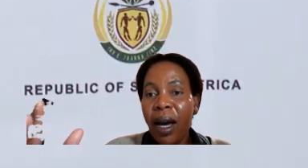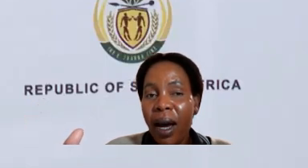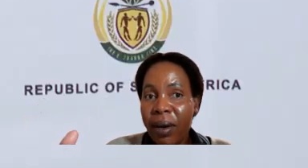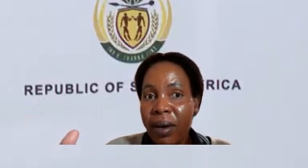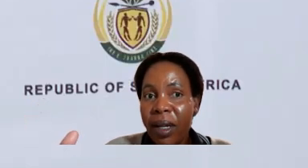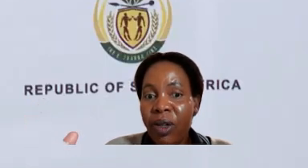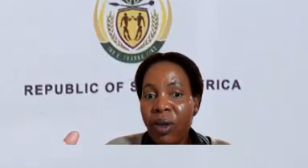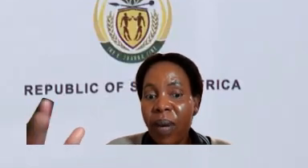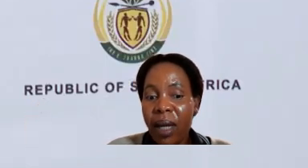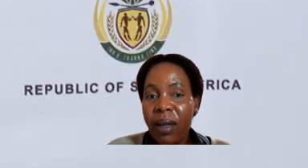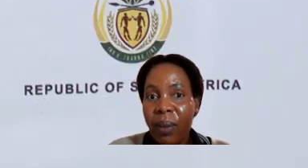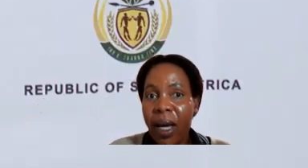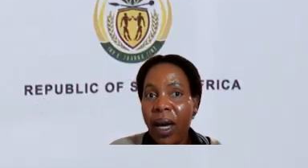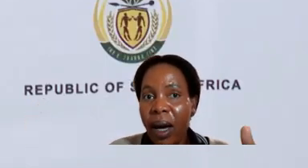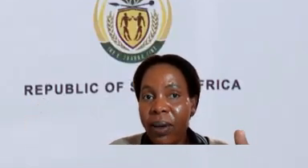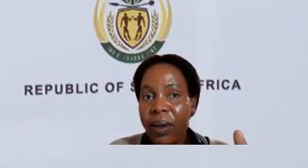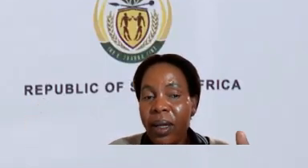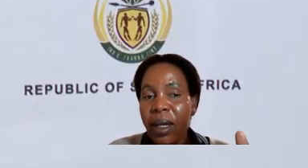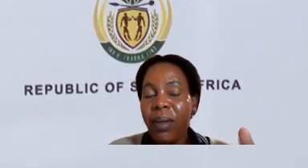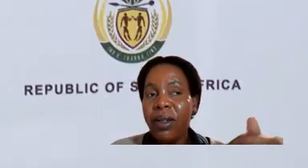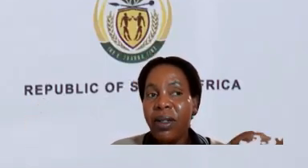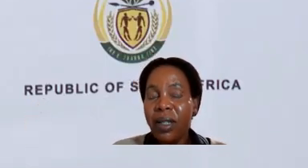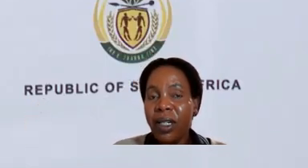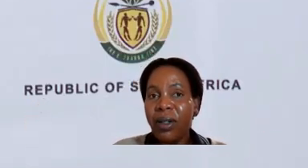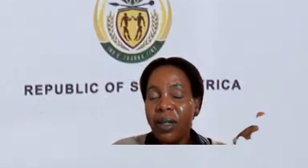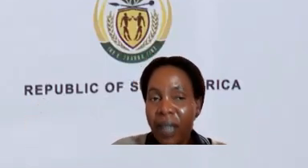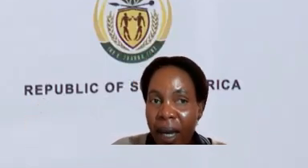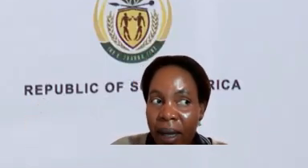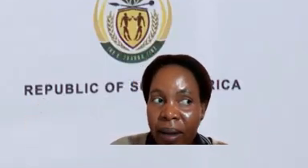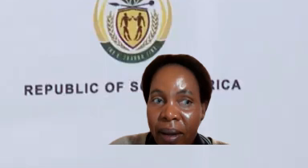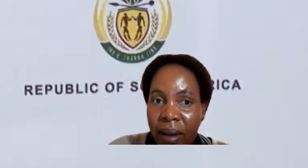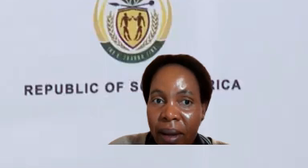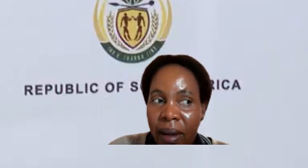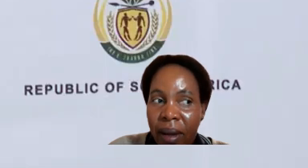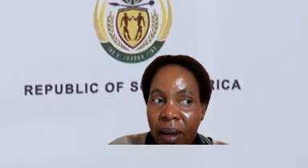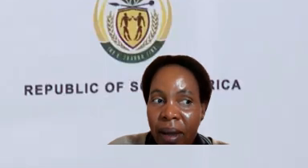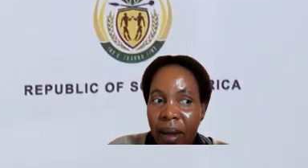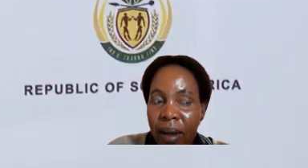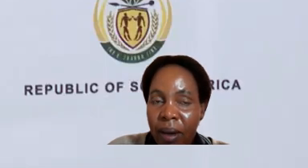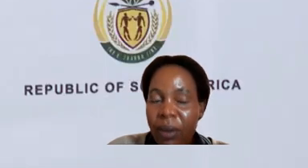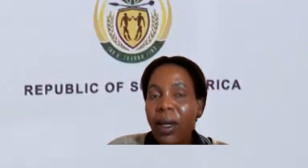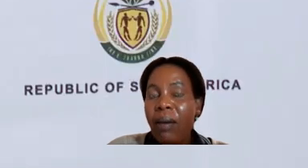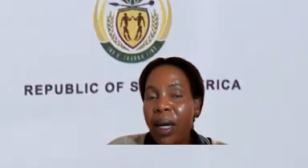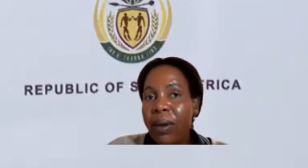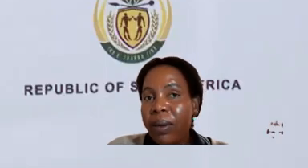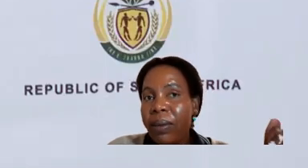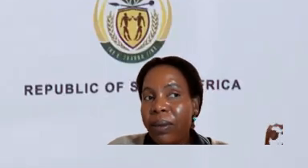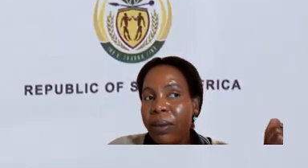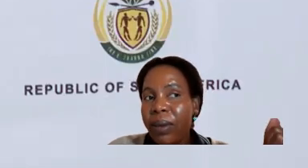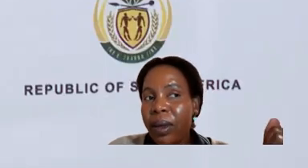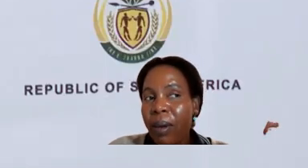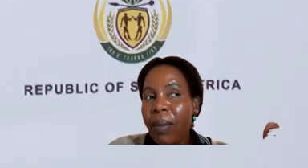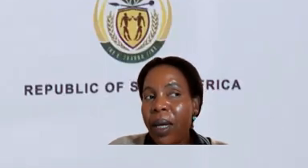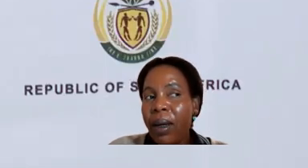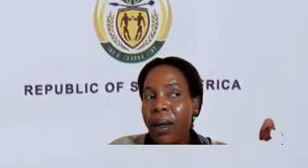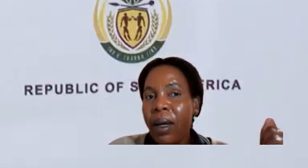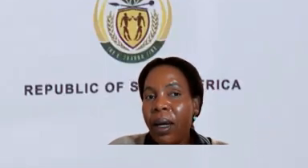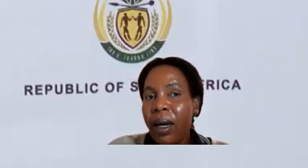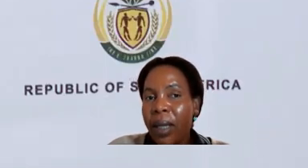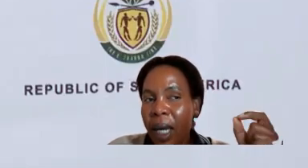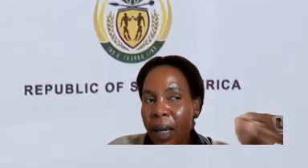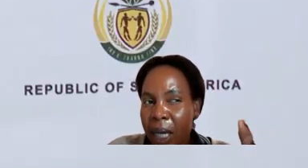be hungry. They should make their way out. They made a decision to stay, not to come out.